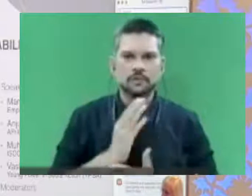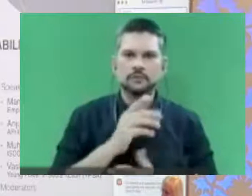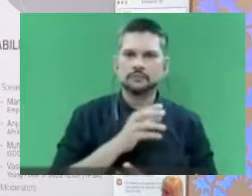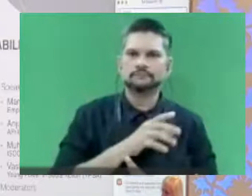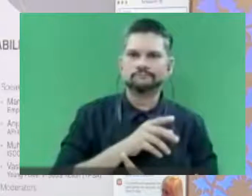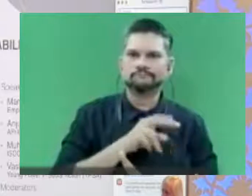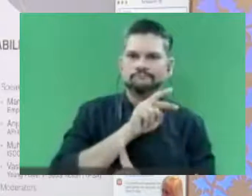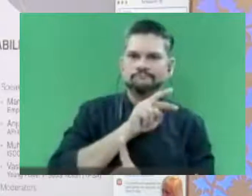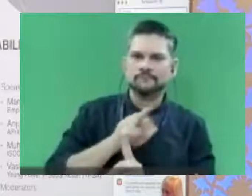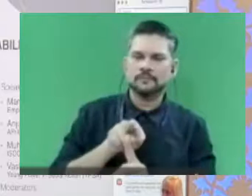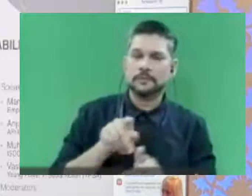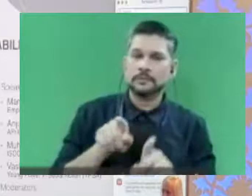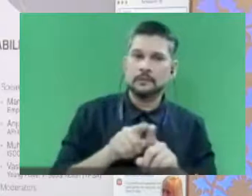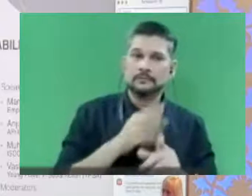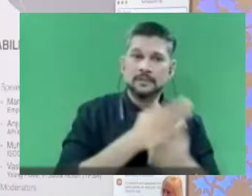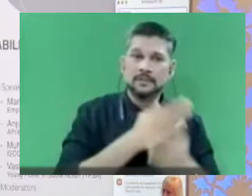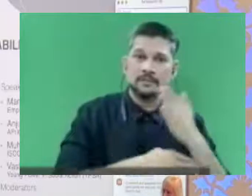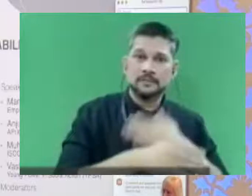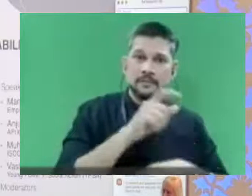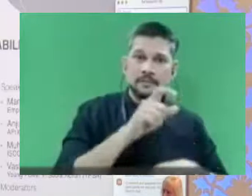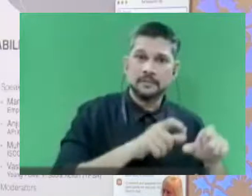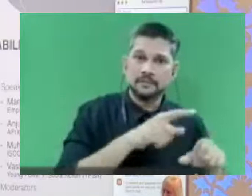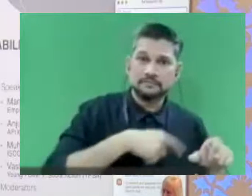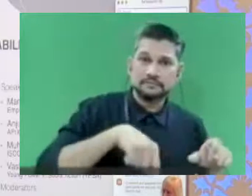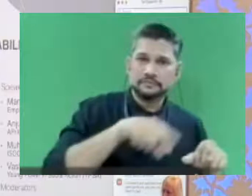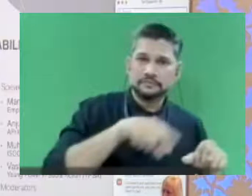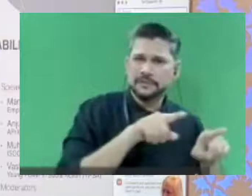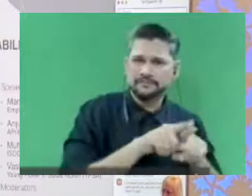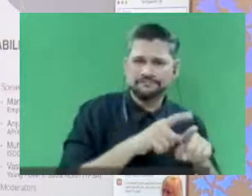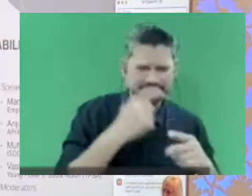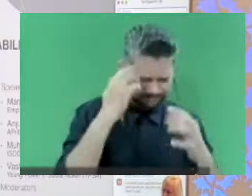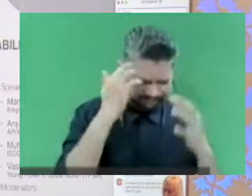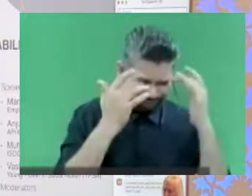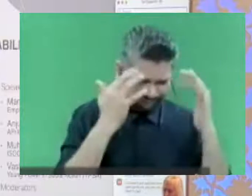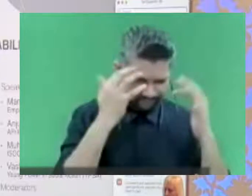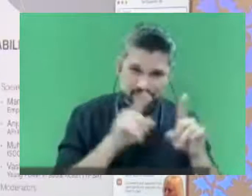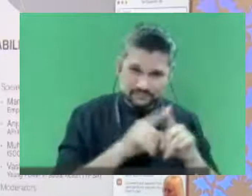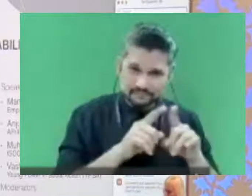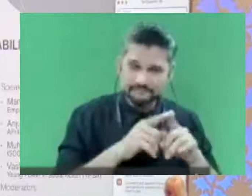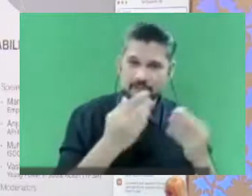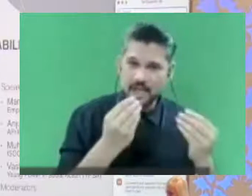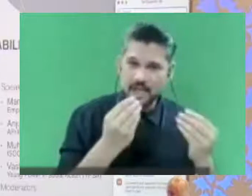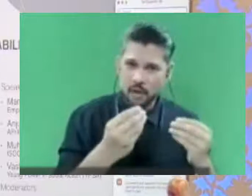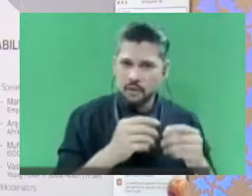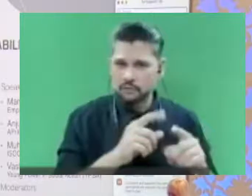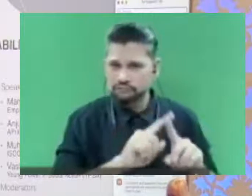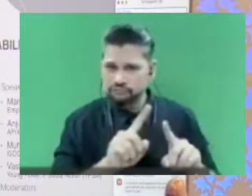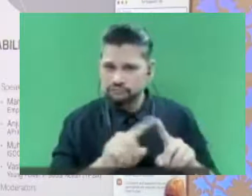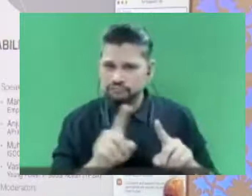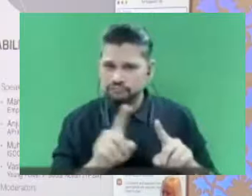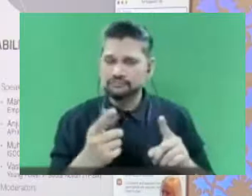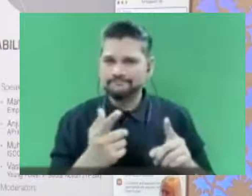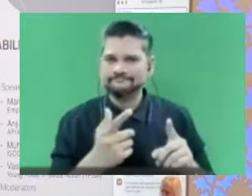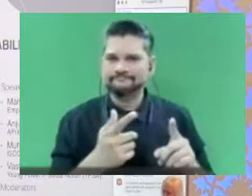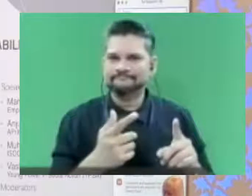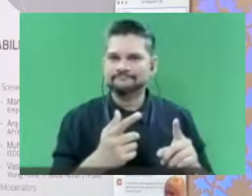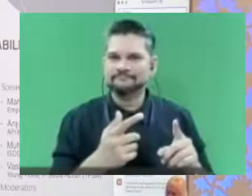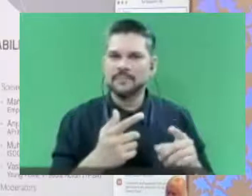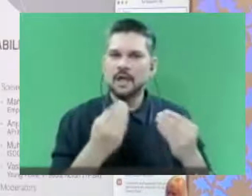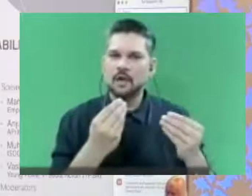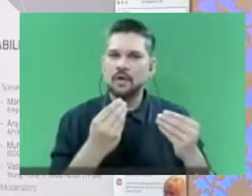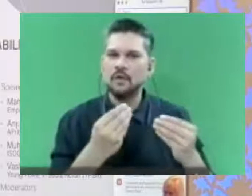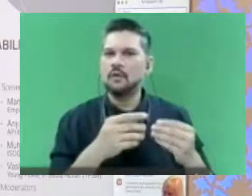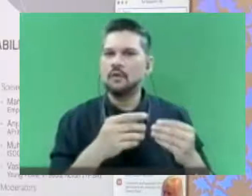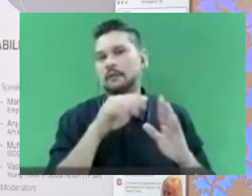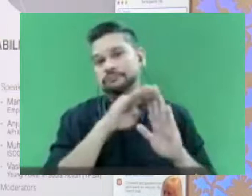out some defensive mechanism so that they are not trapped into this kind of situations. Thank you very much. Right, thank you. And